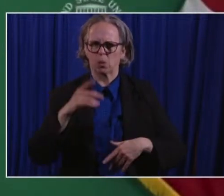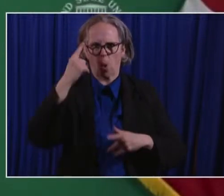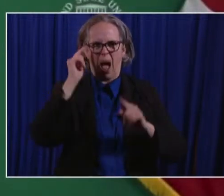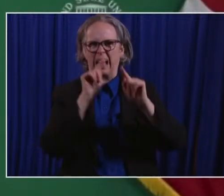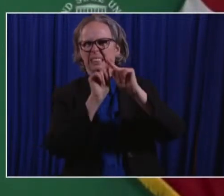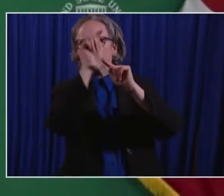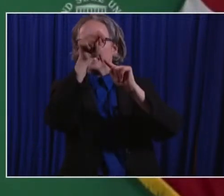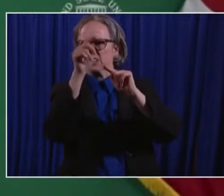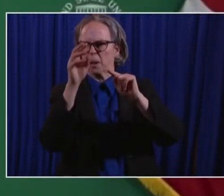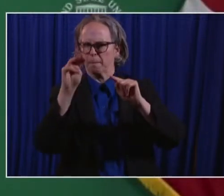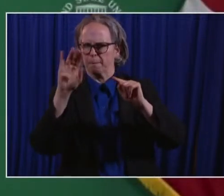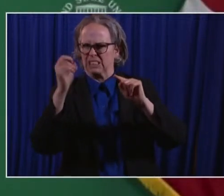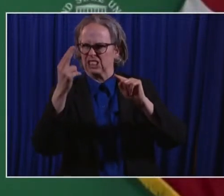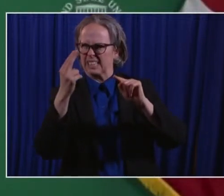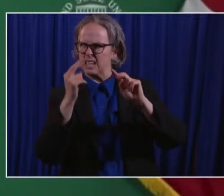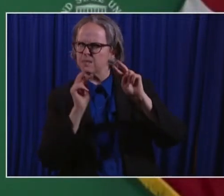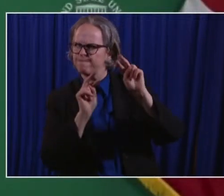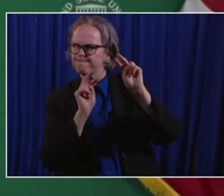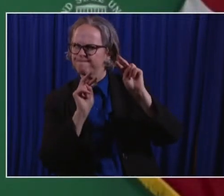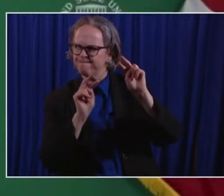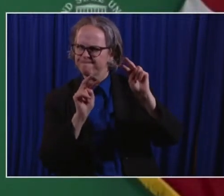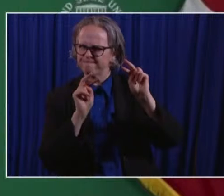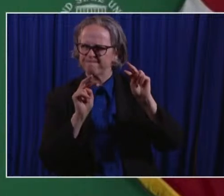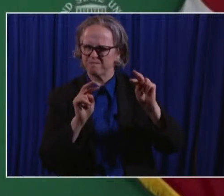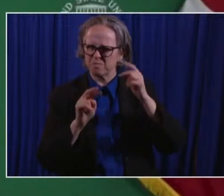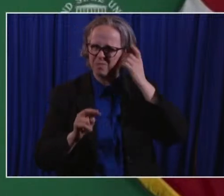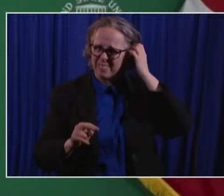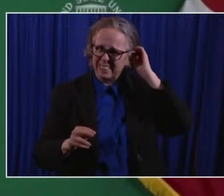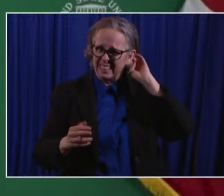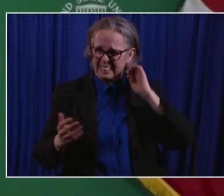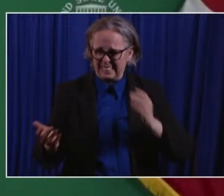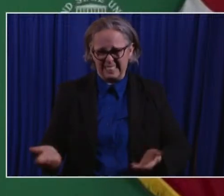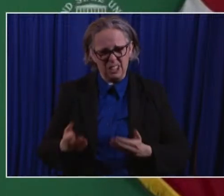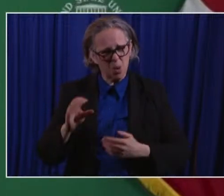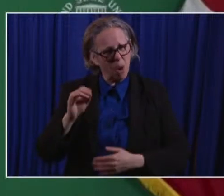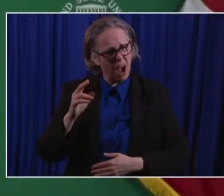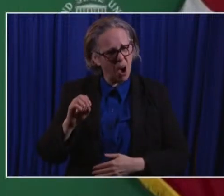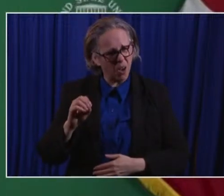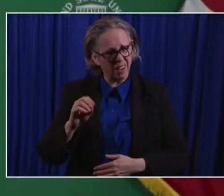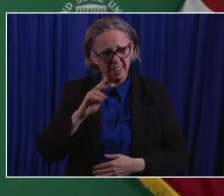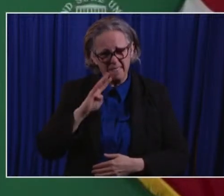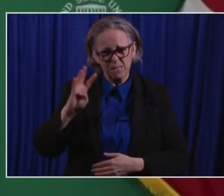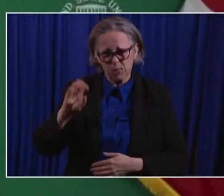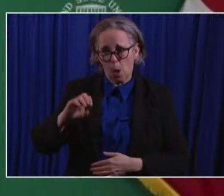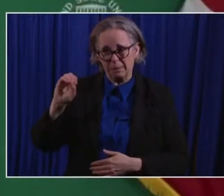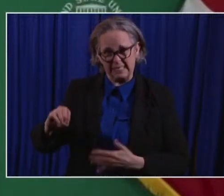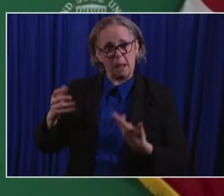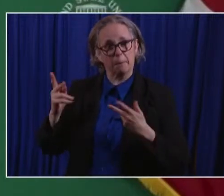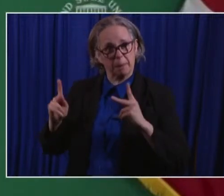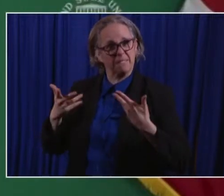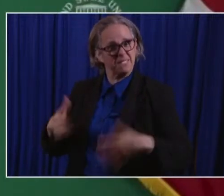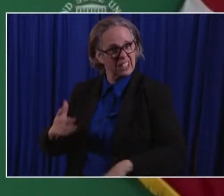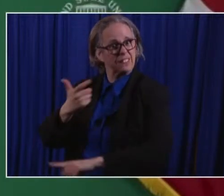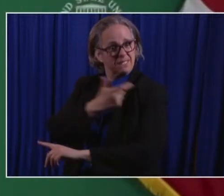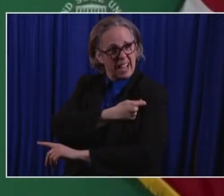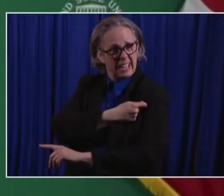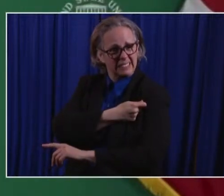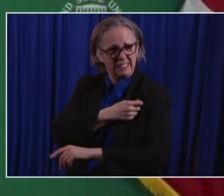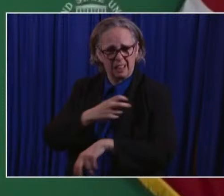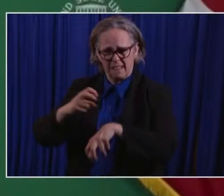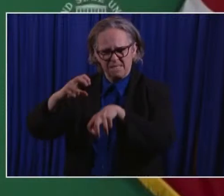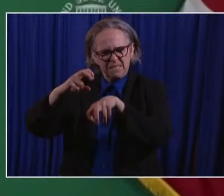though 40% of us have been vaccinated, we're moving, we still have a virus out there that is very, very,